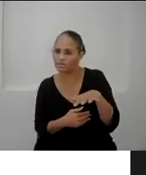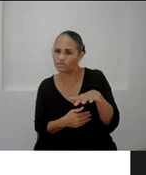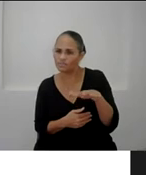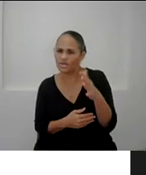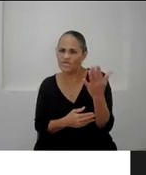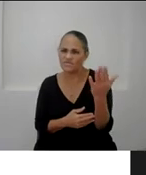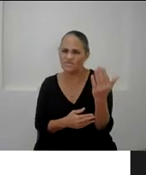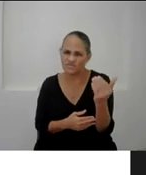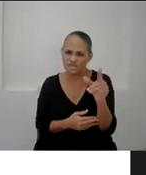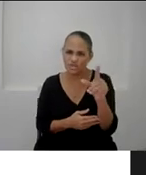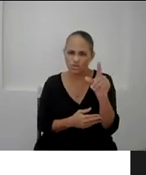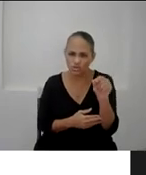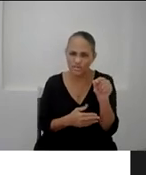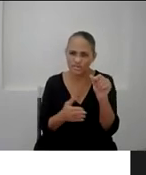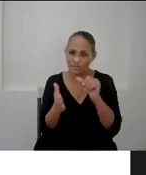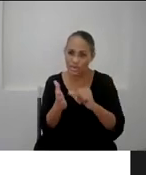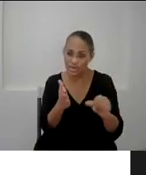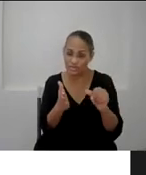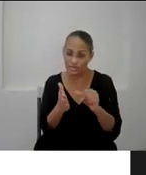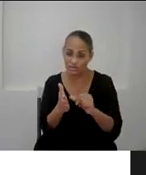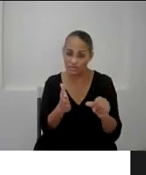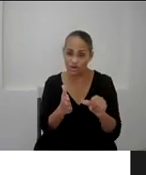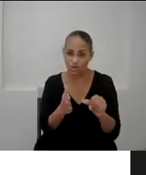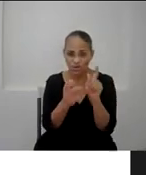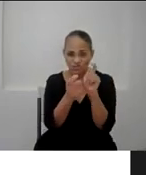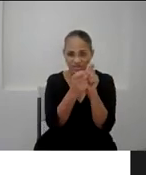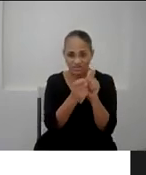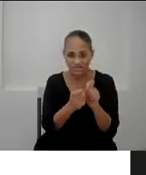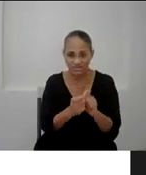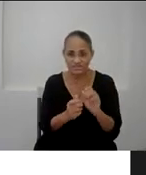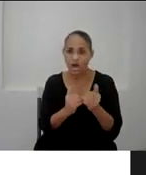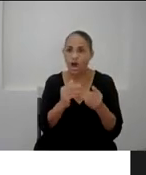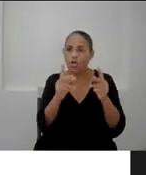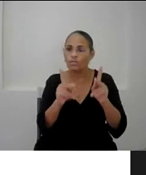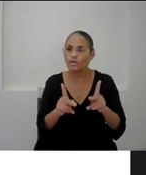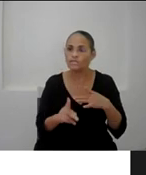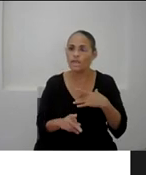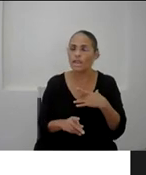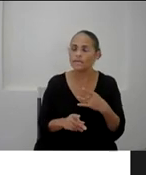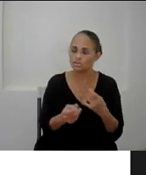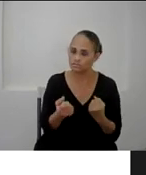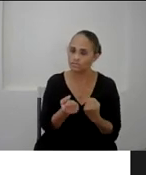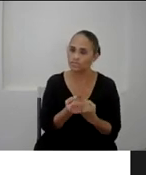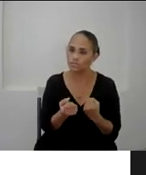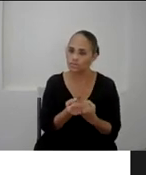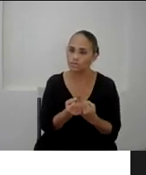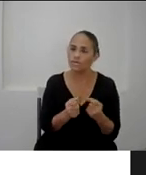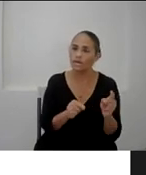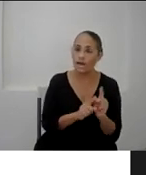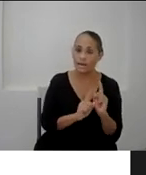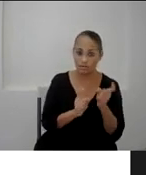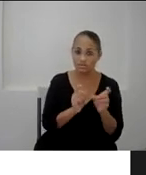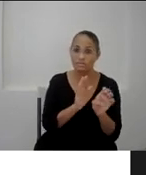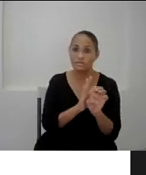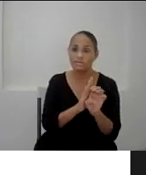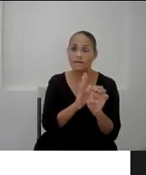20 pages long with details about how the person likes to be supported. And I'll give you some examples of that in